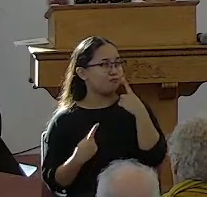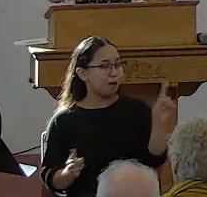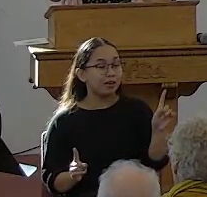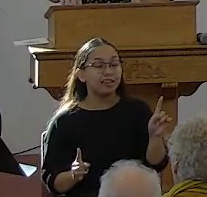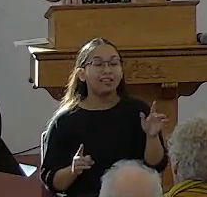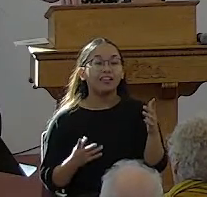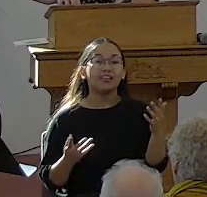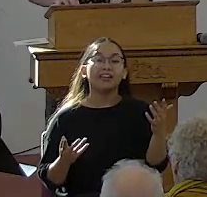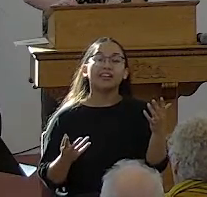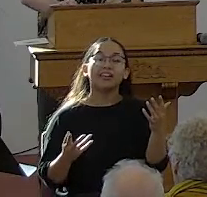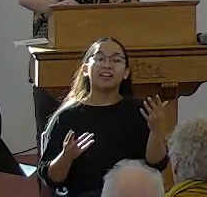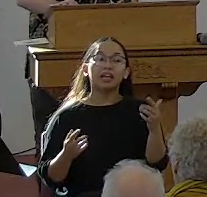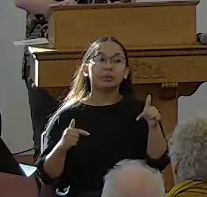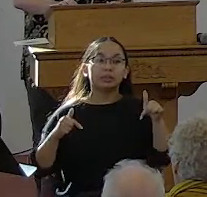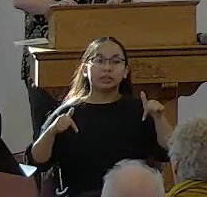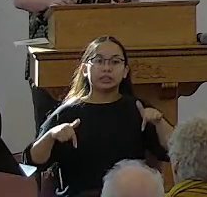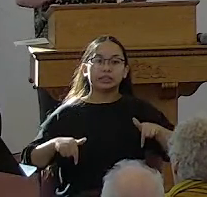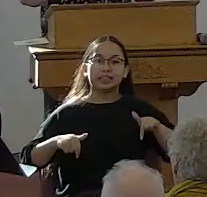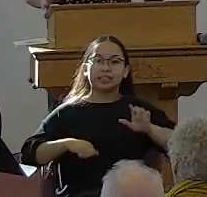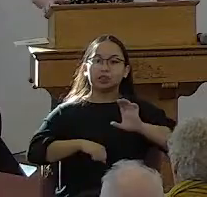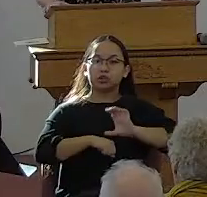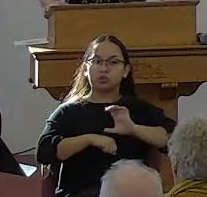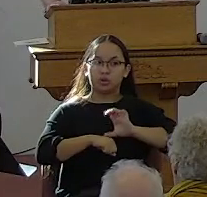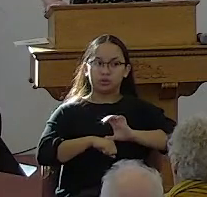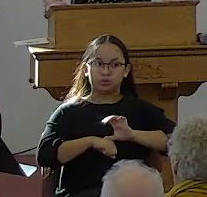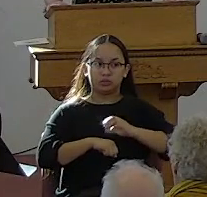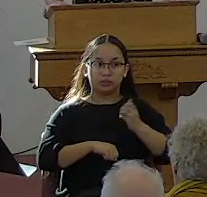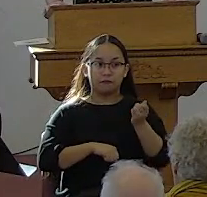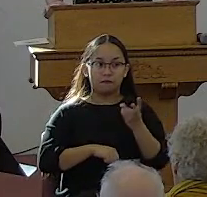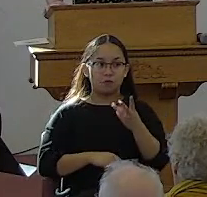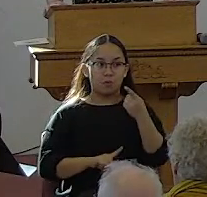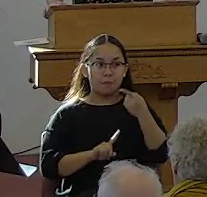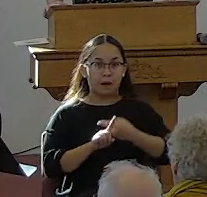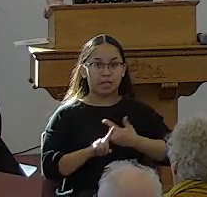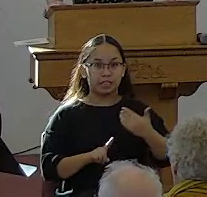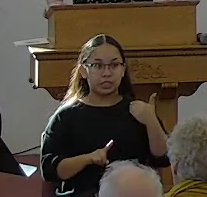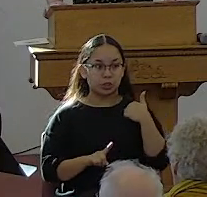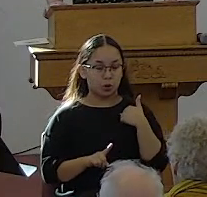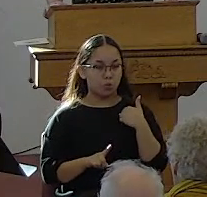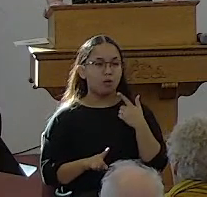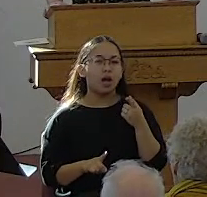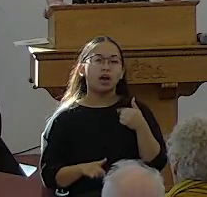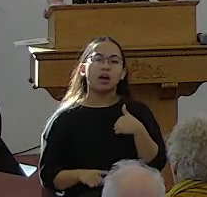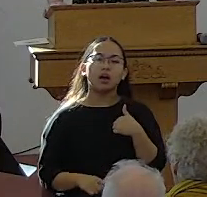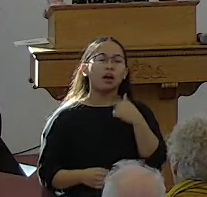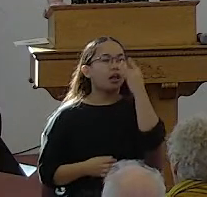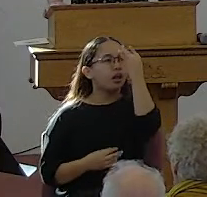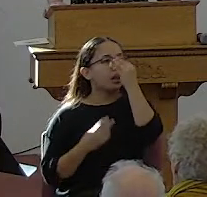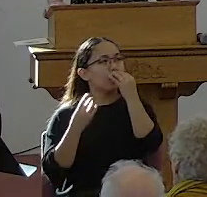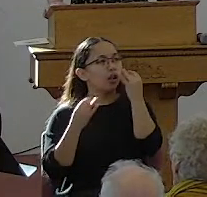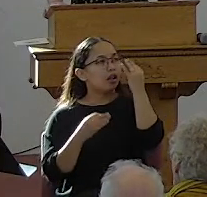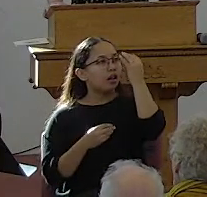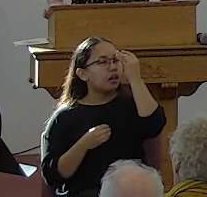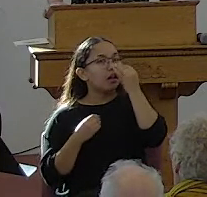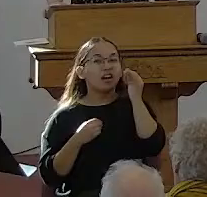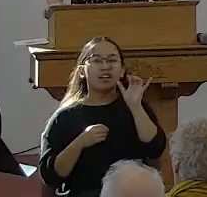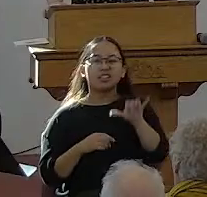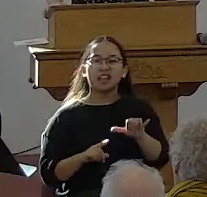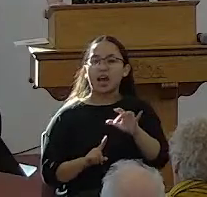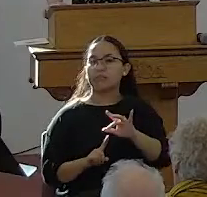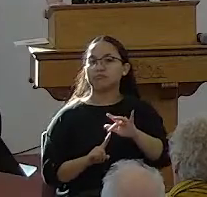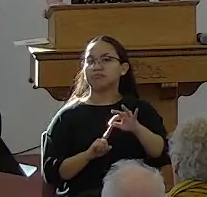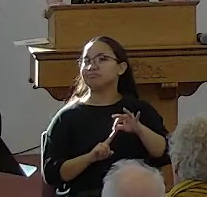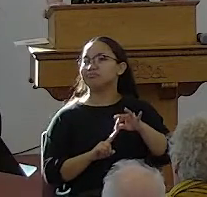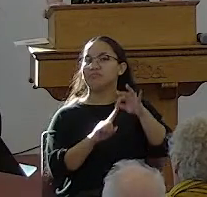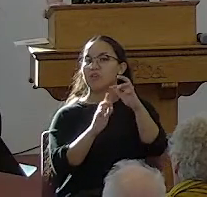It was in this very sanctuary a few months ago where I was contemplating the golden rule and getting a daily reminder of its